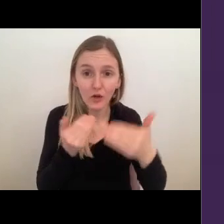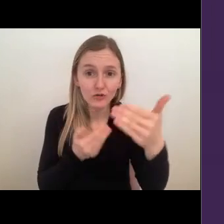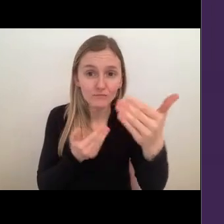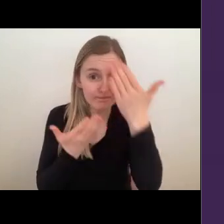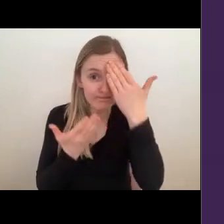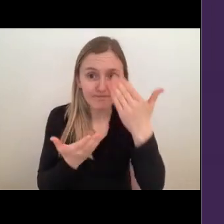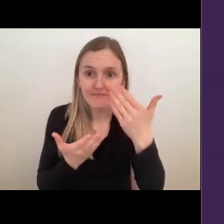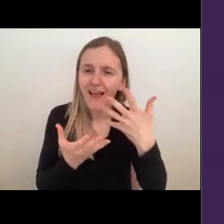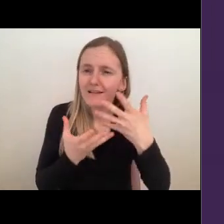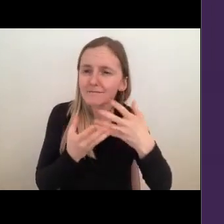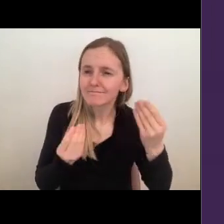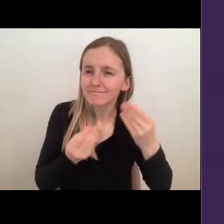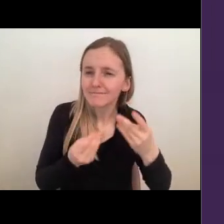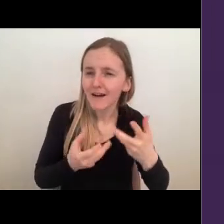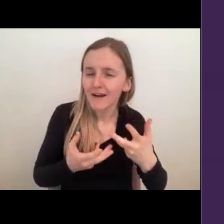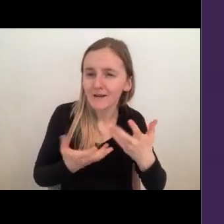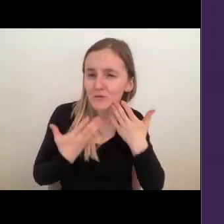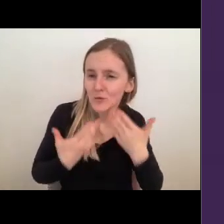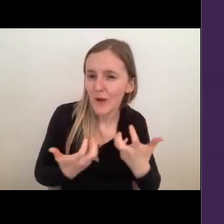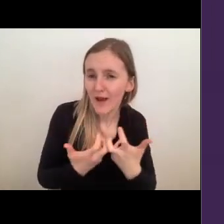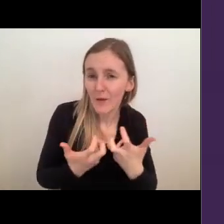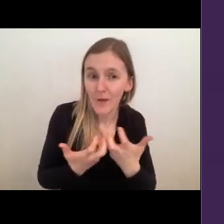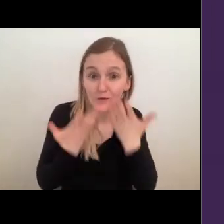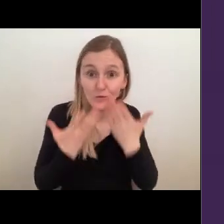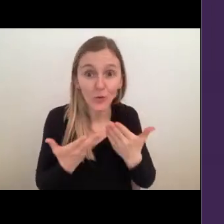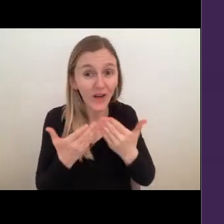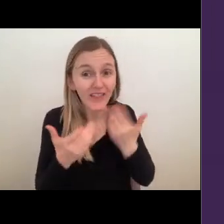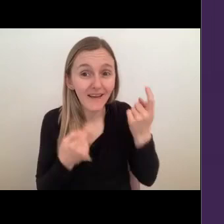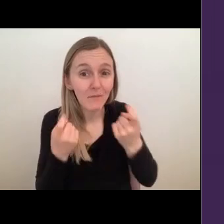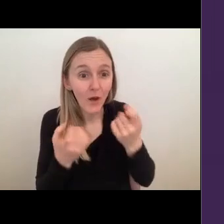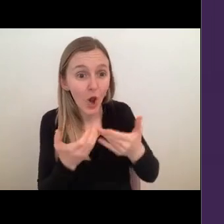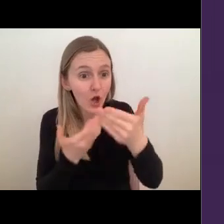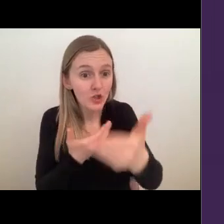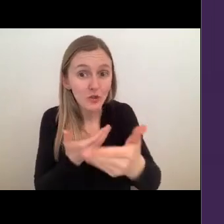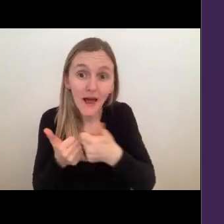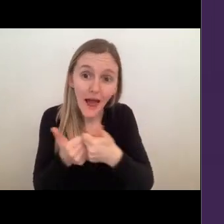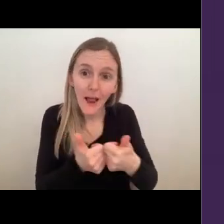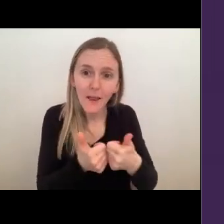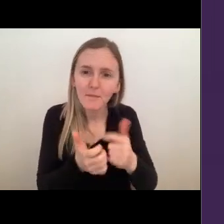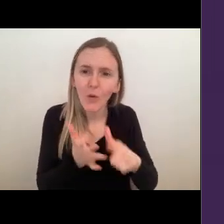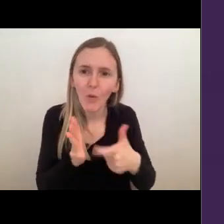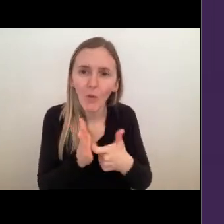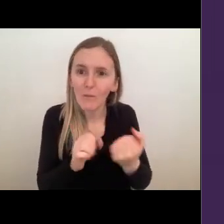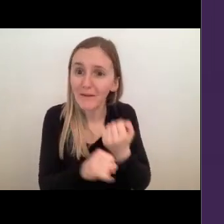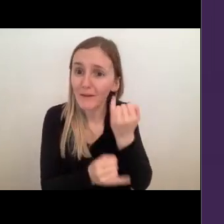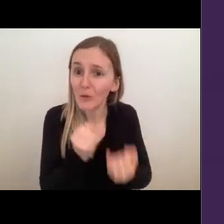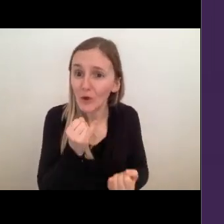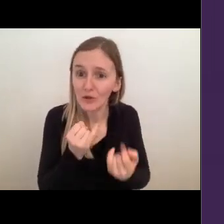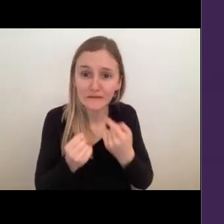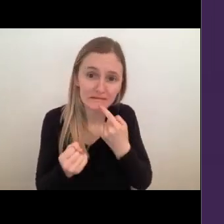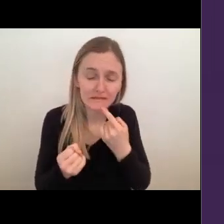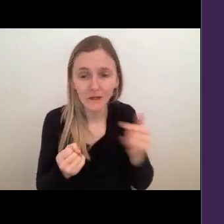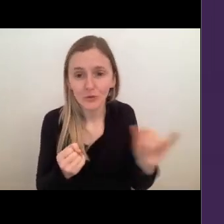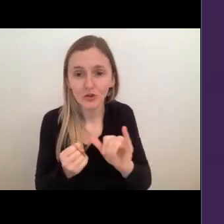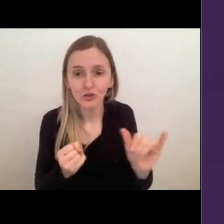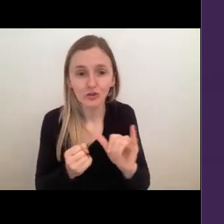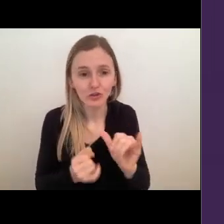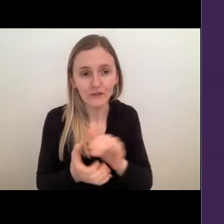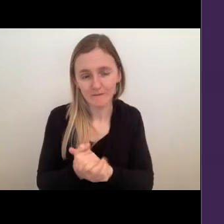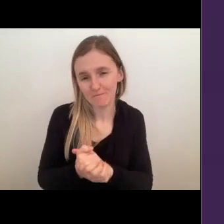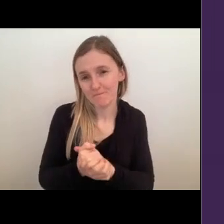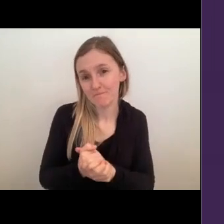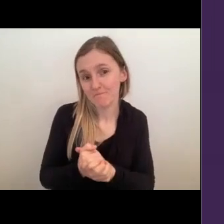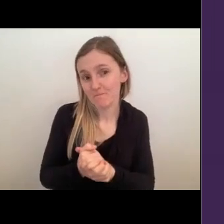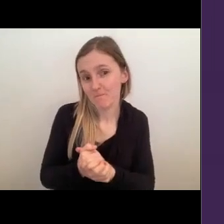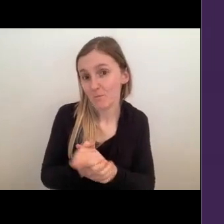don't know whether I'm helping or hindering in the long term. So maybe it's something that you work on of